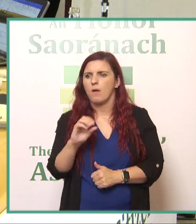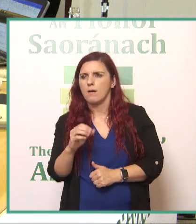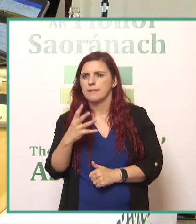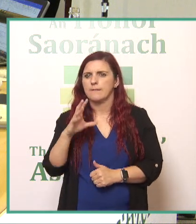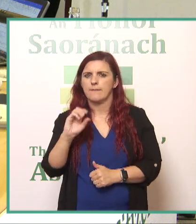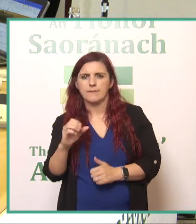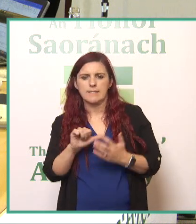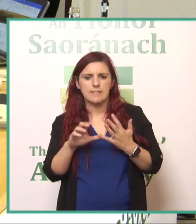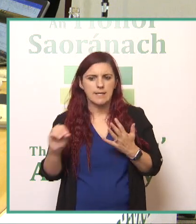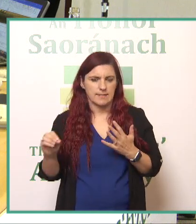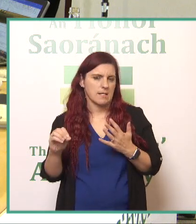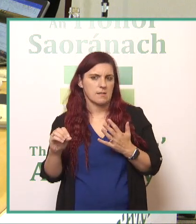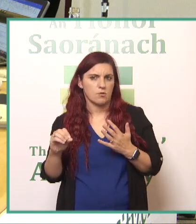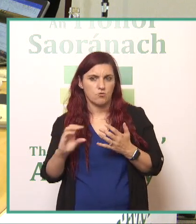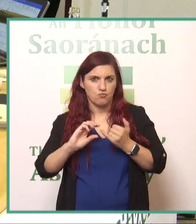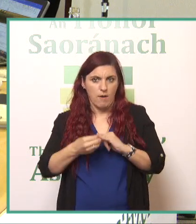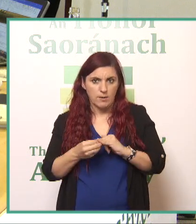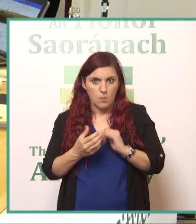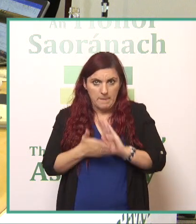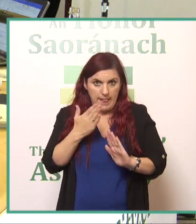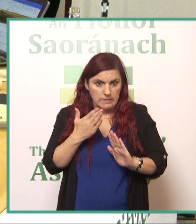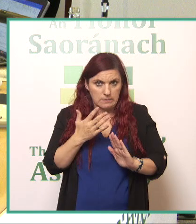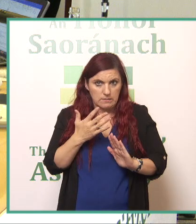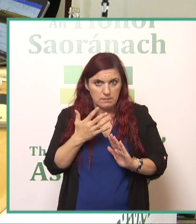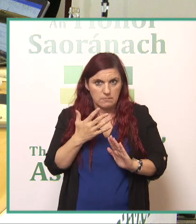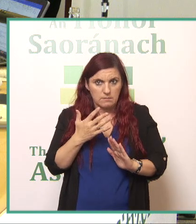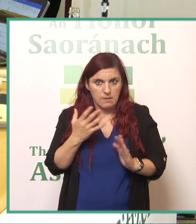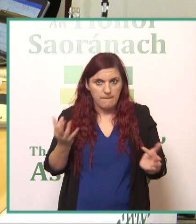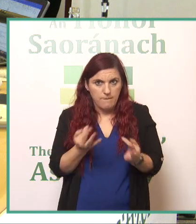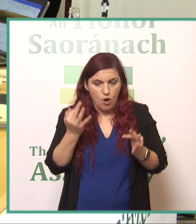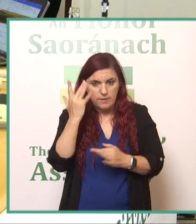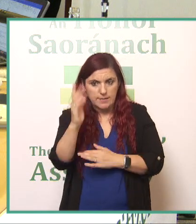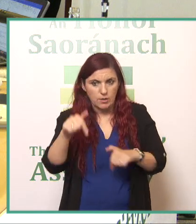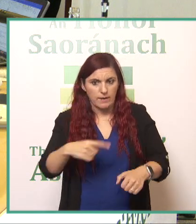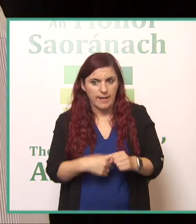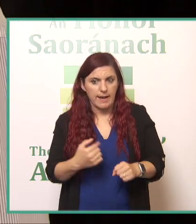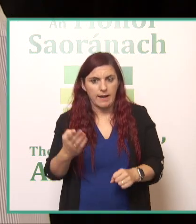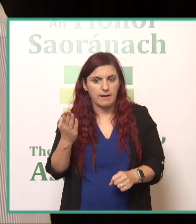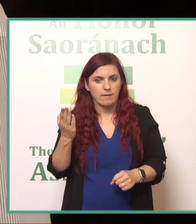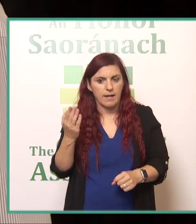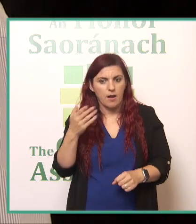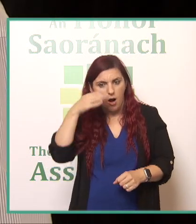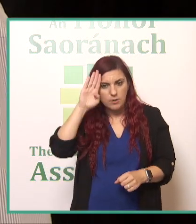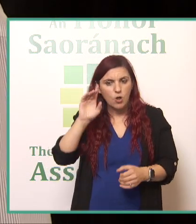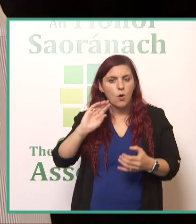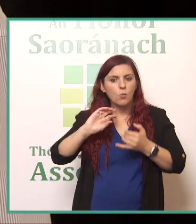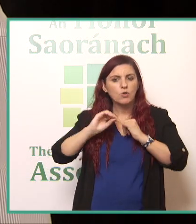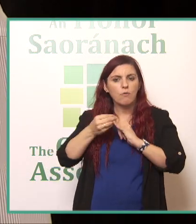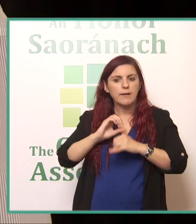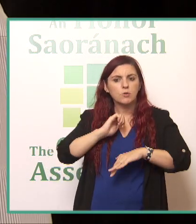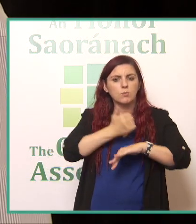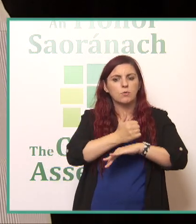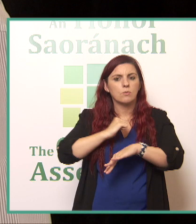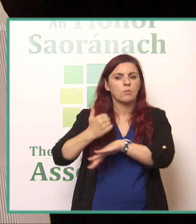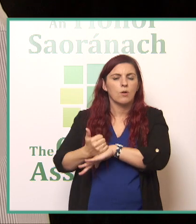60s, in an effort to rebuild our forests in Ireland, a lot of our forests were planted on deep peat. That was done to try to create a timber resource for the